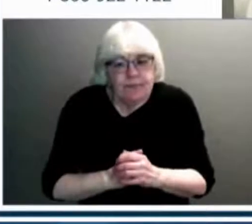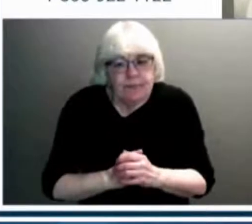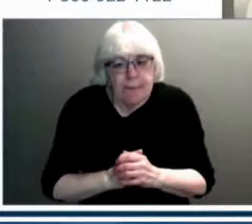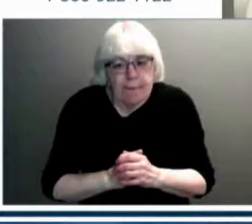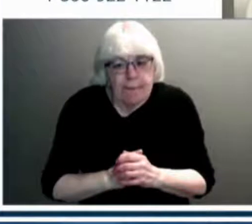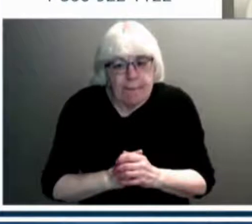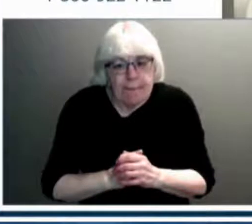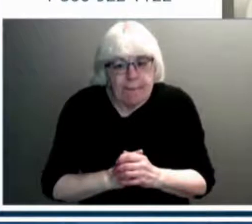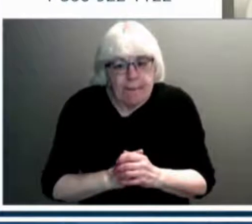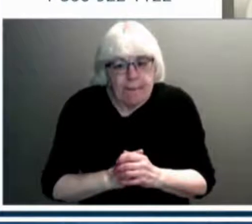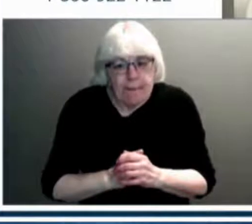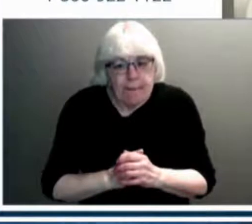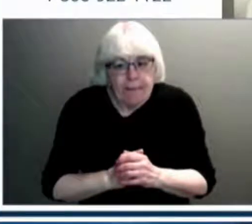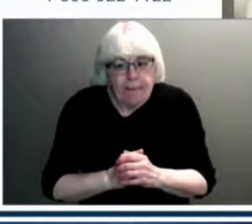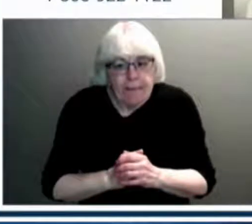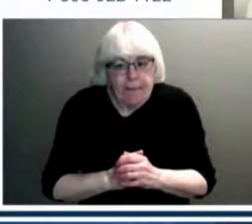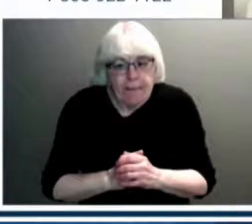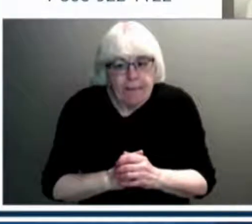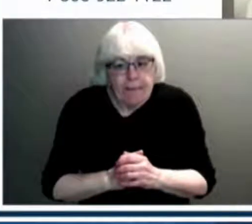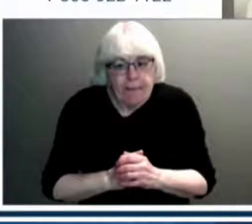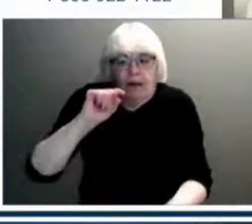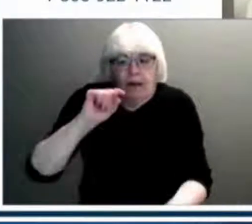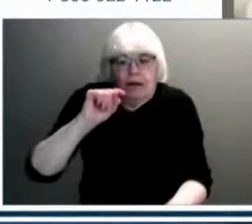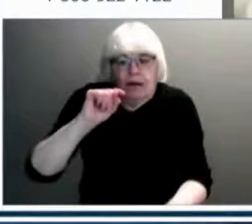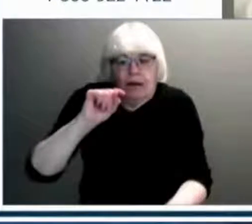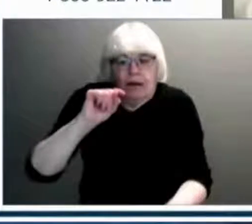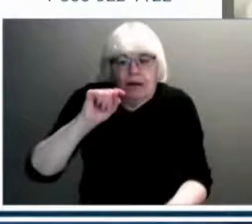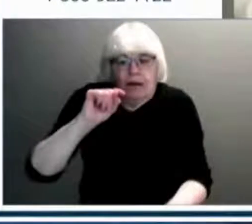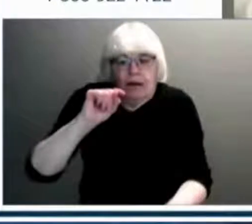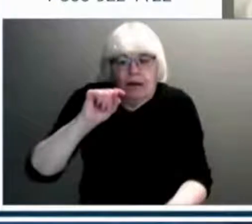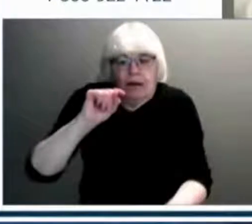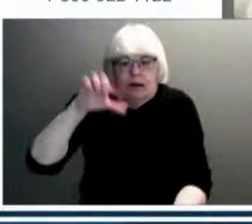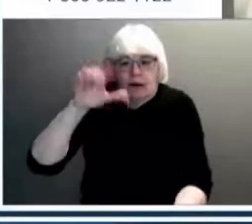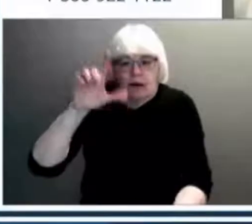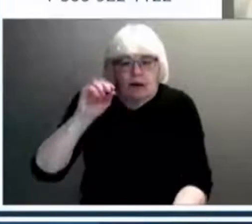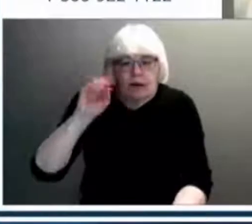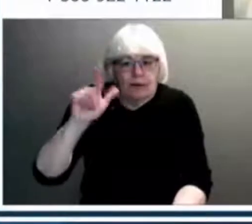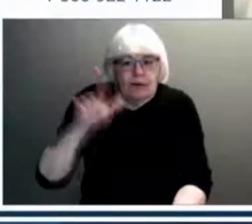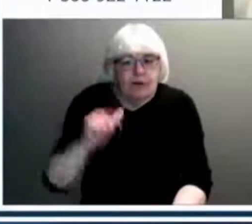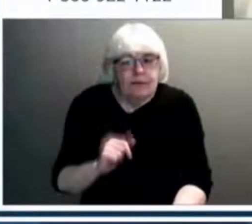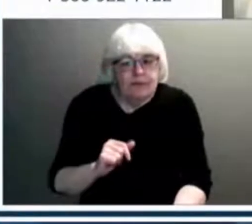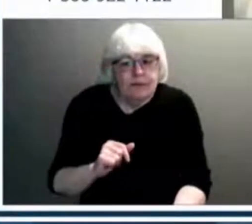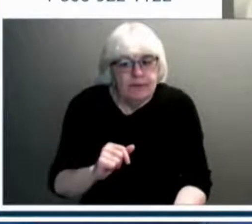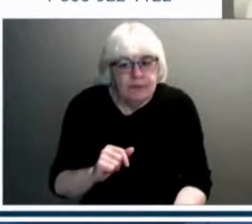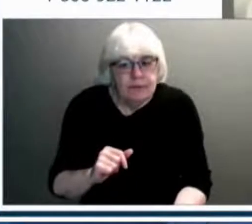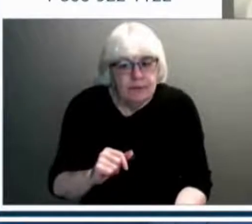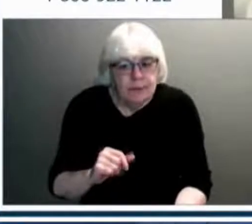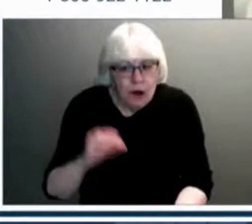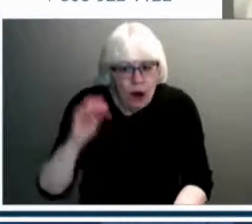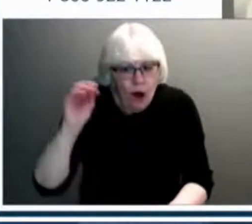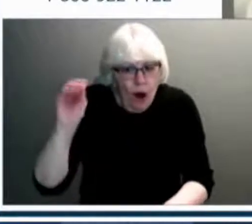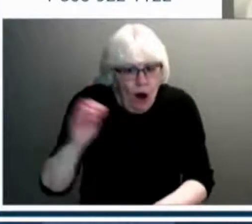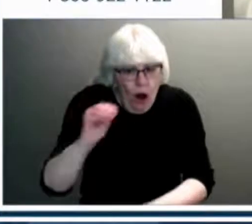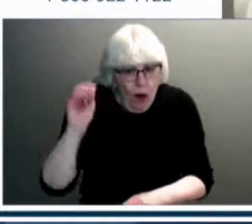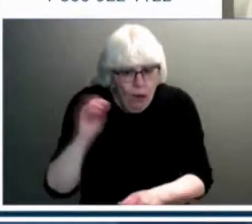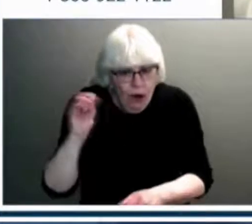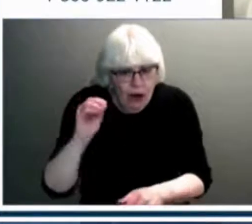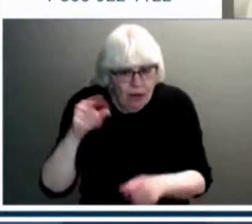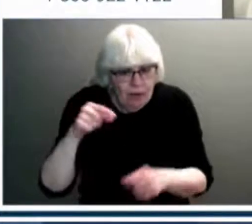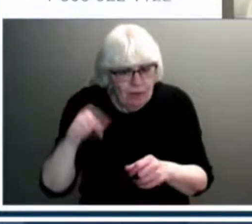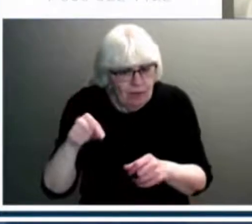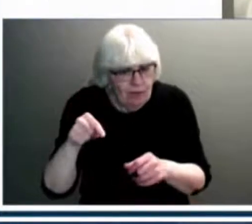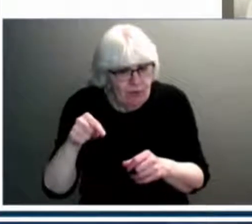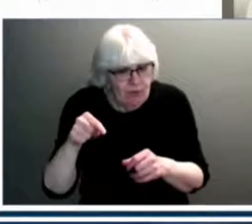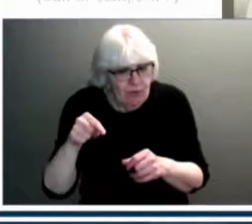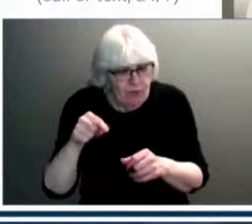Thank you. With the Omicron variant being a lot more contagious than previous variants, I'm just wondering what the best mask for the general public to wear